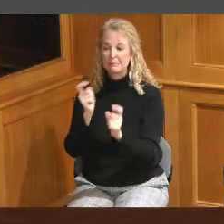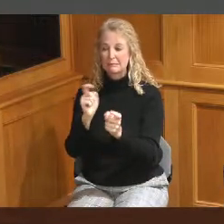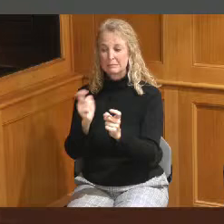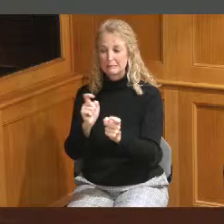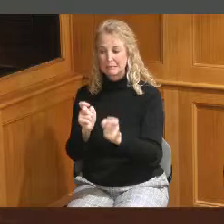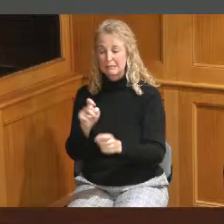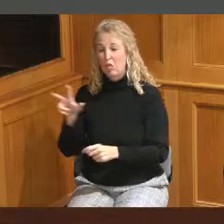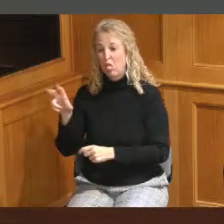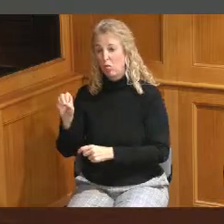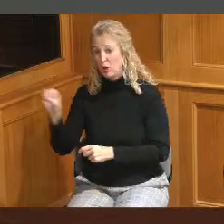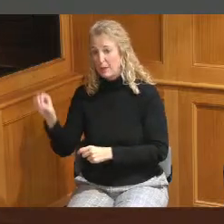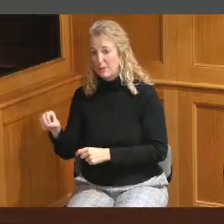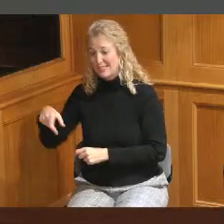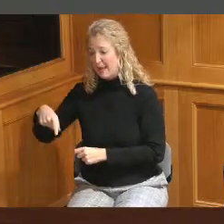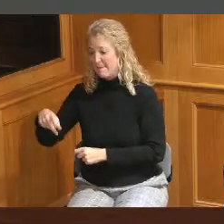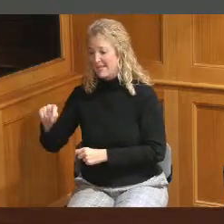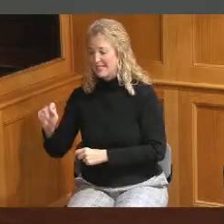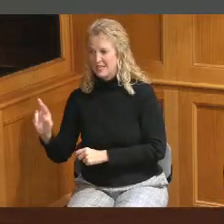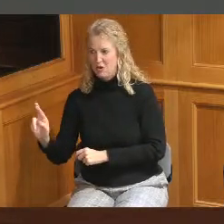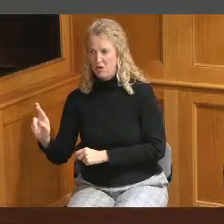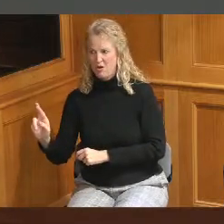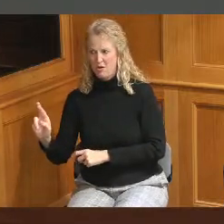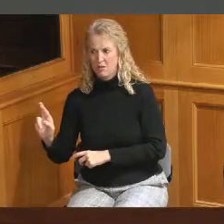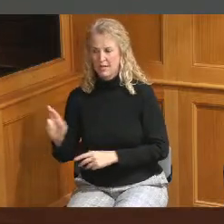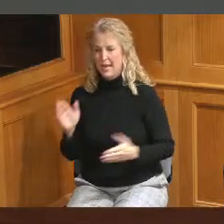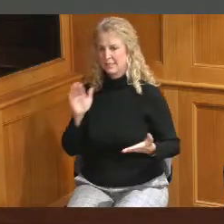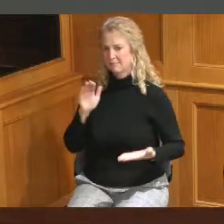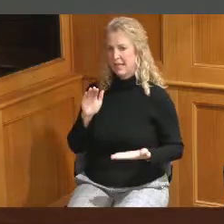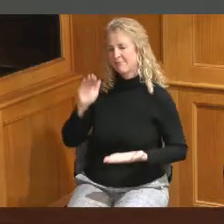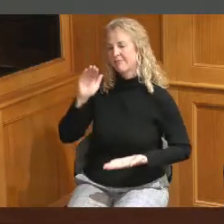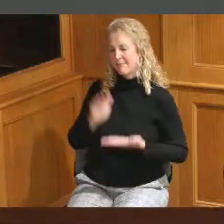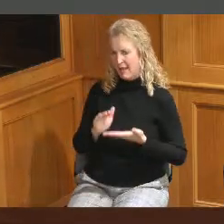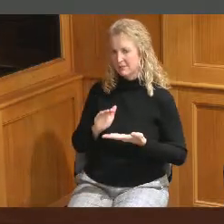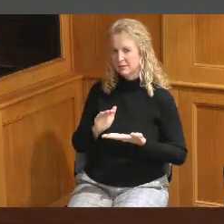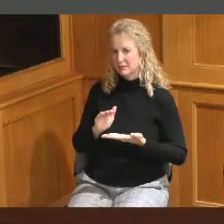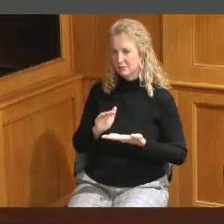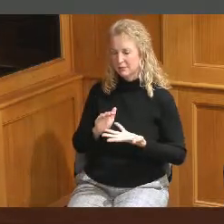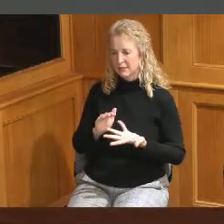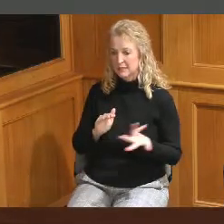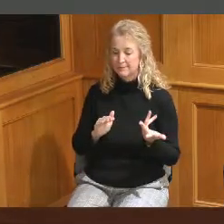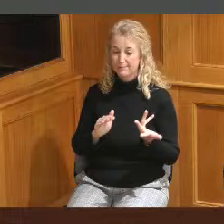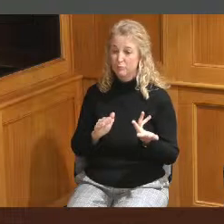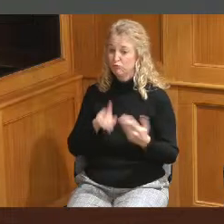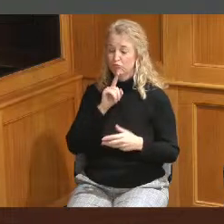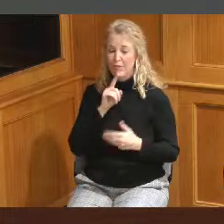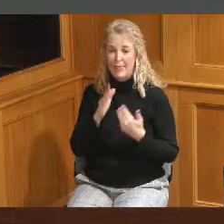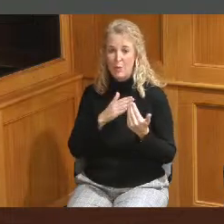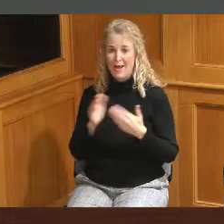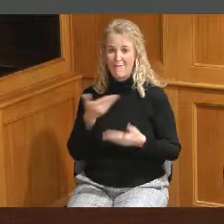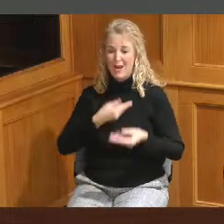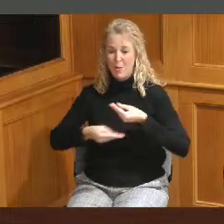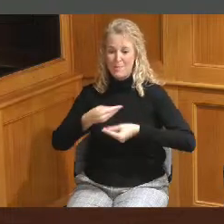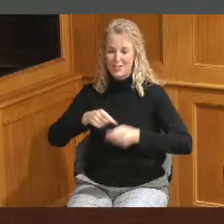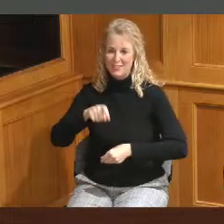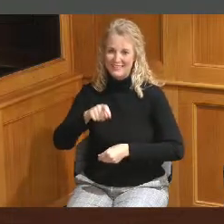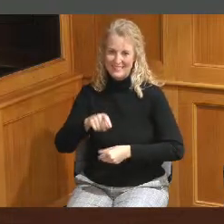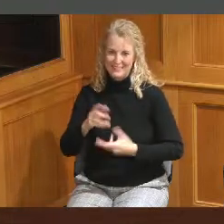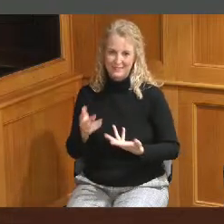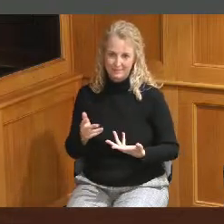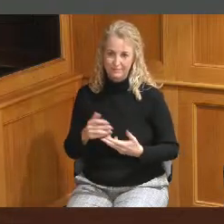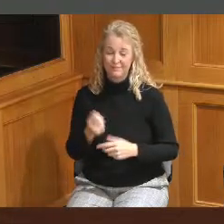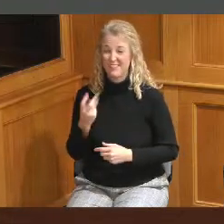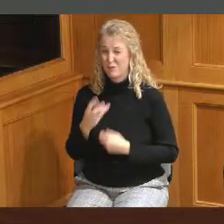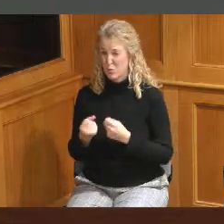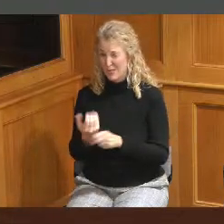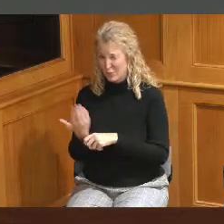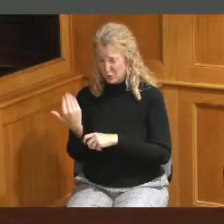full 30% PTRs and smaller levels necessary to maintain the financial viability of the fund. A couple